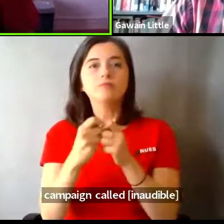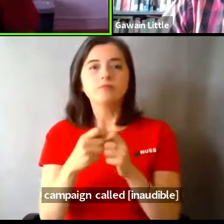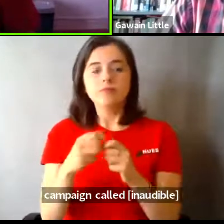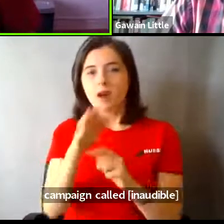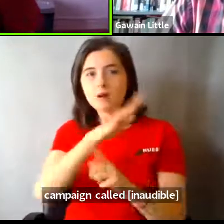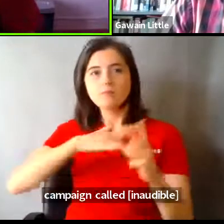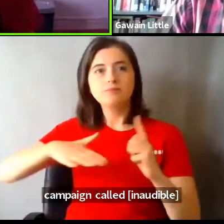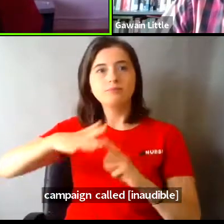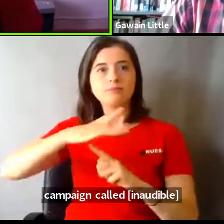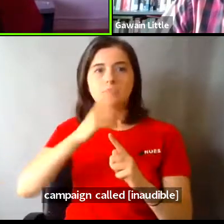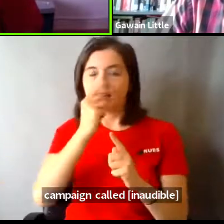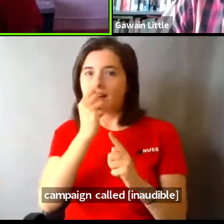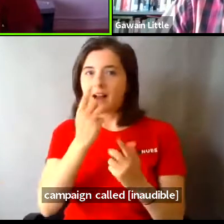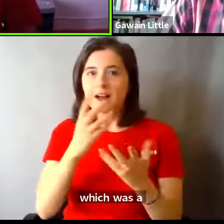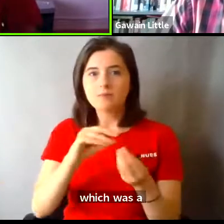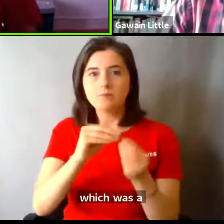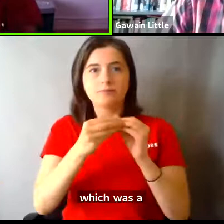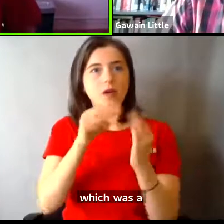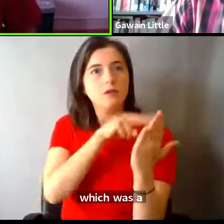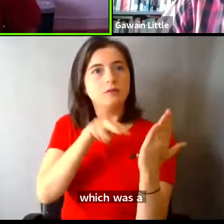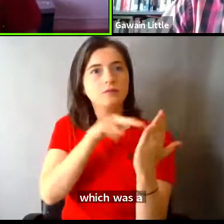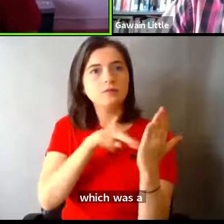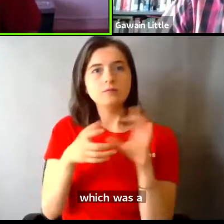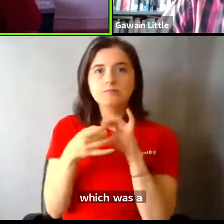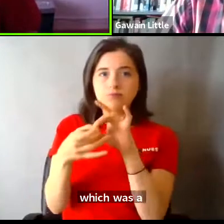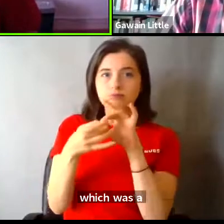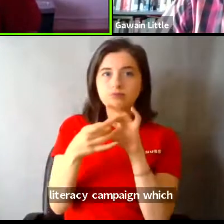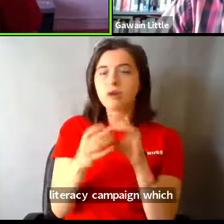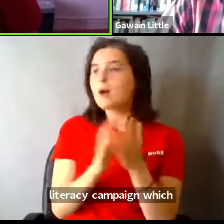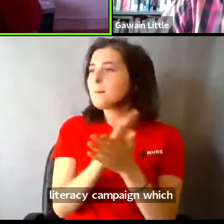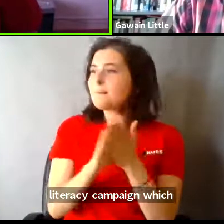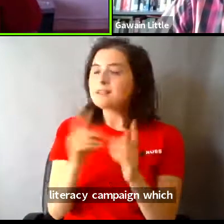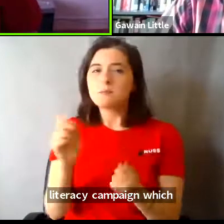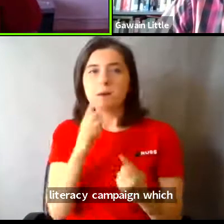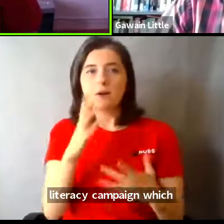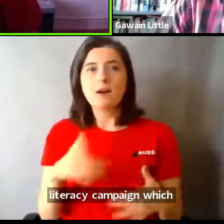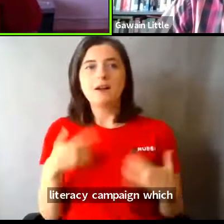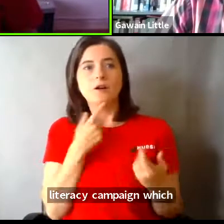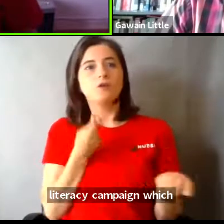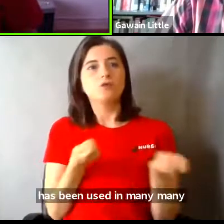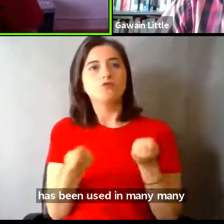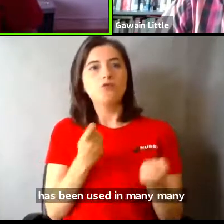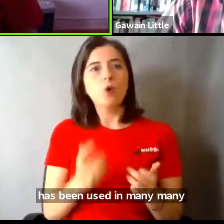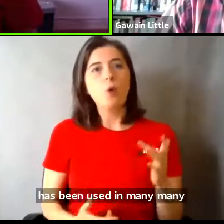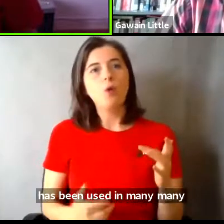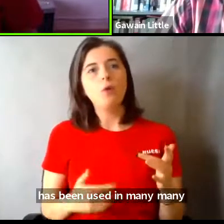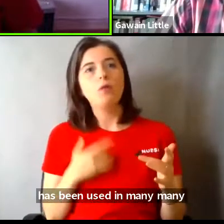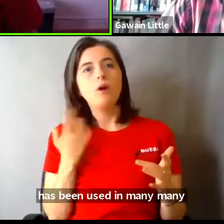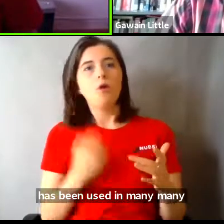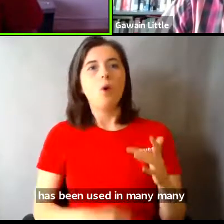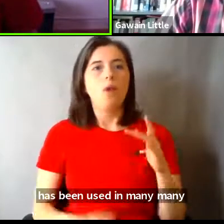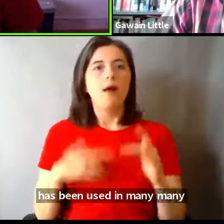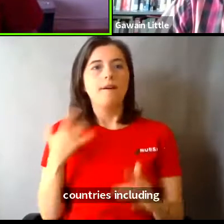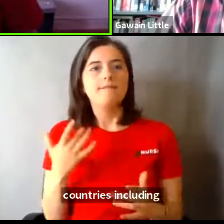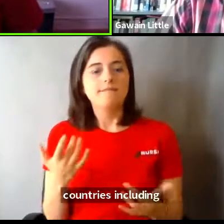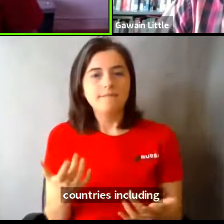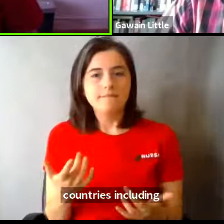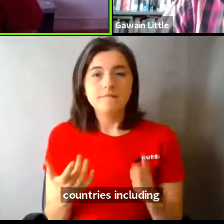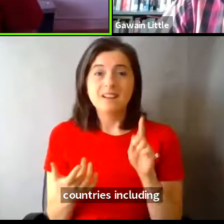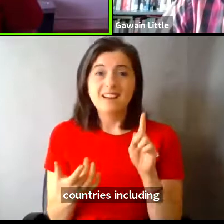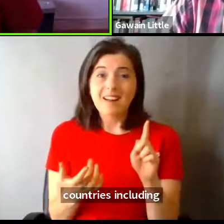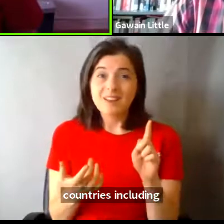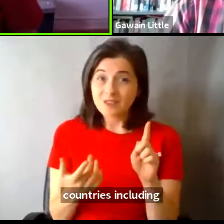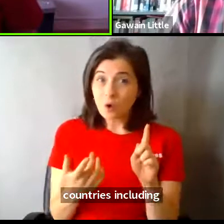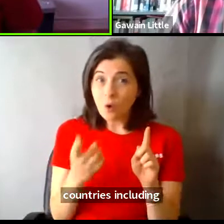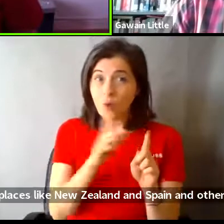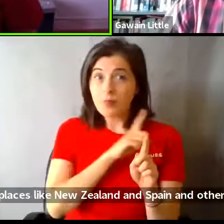can engage fully and have control over their own lives. And all of that, of course, even and despite, as